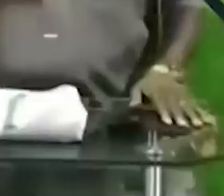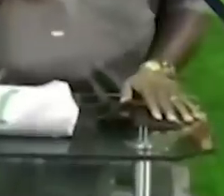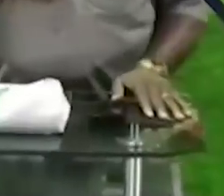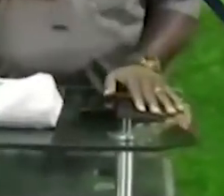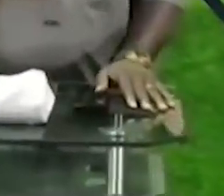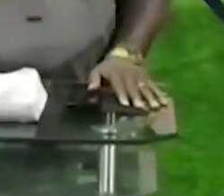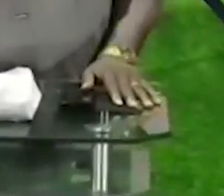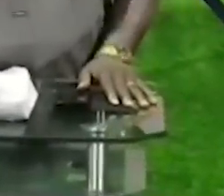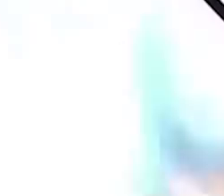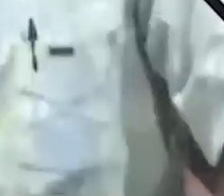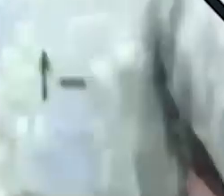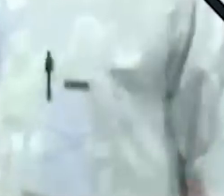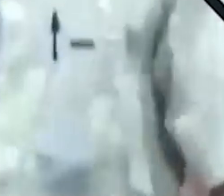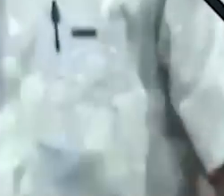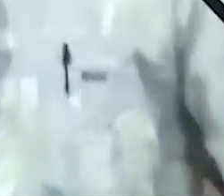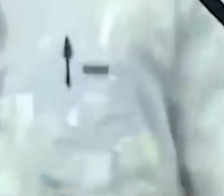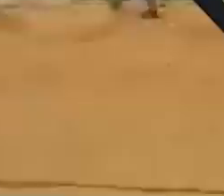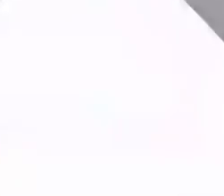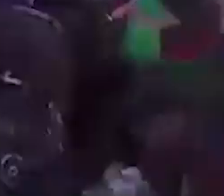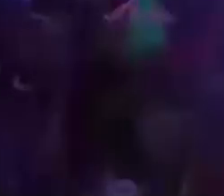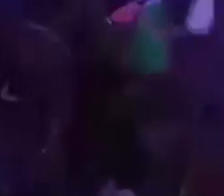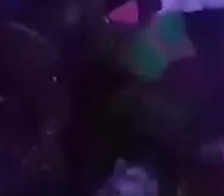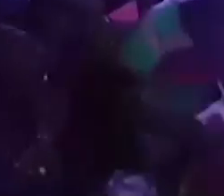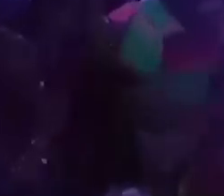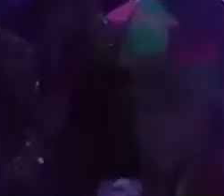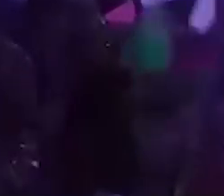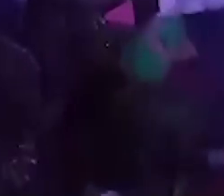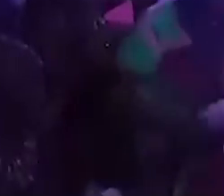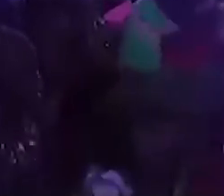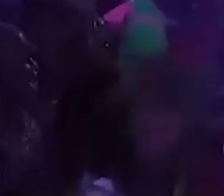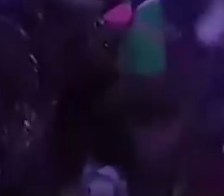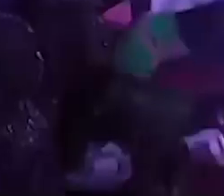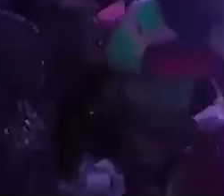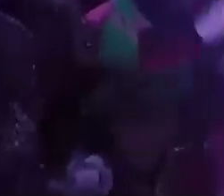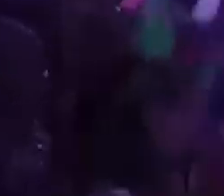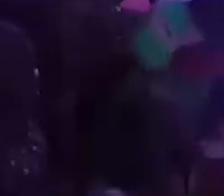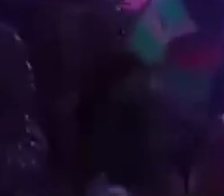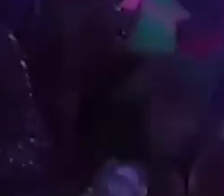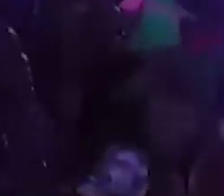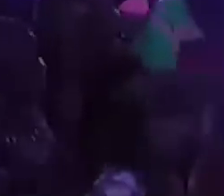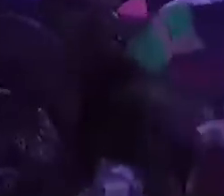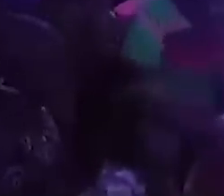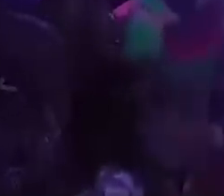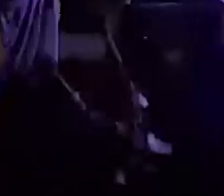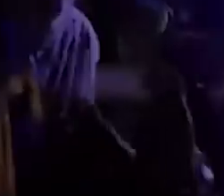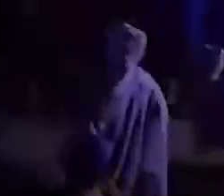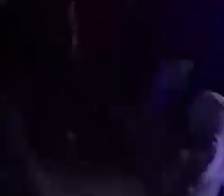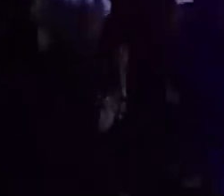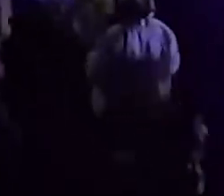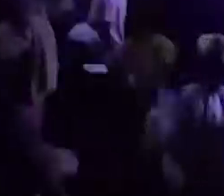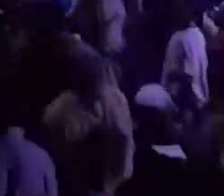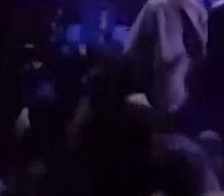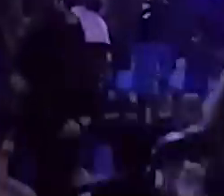Apostle Dr. SMO Mustafa JP Babasebioba, divine awe. Ororo la toke. Lakori ipade agbara yi o.